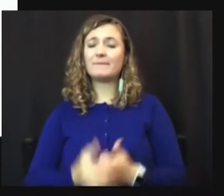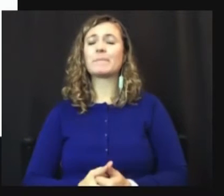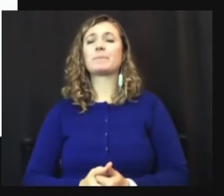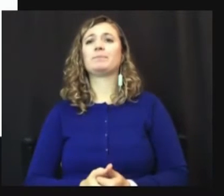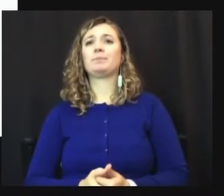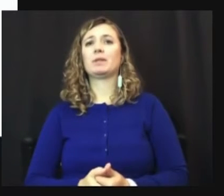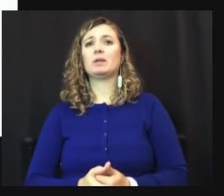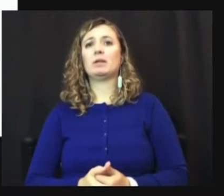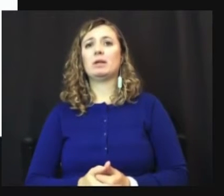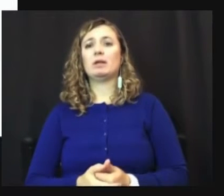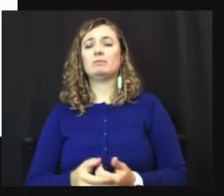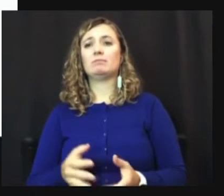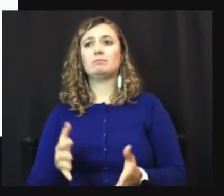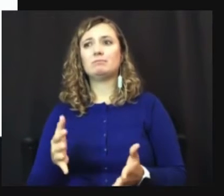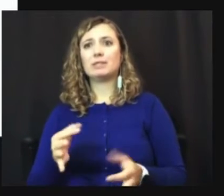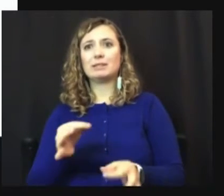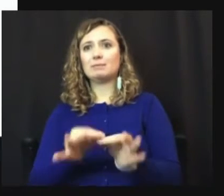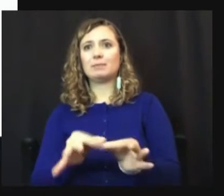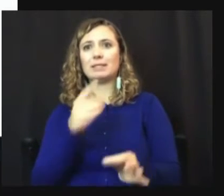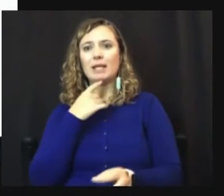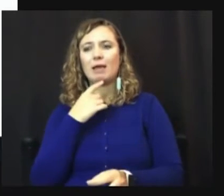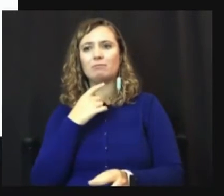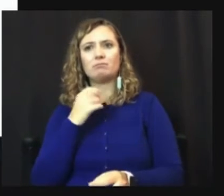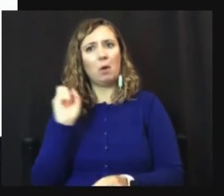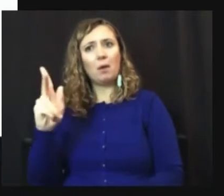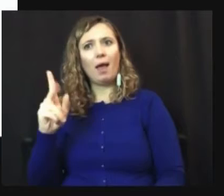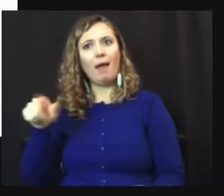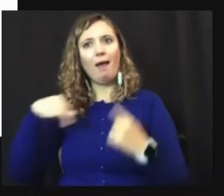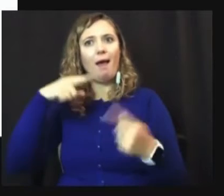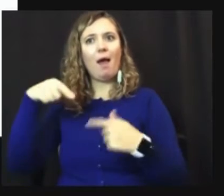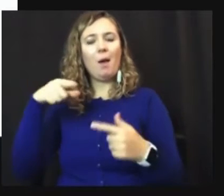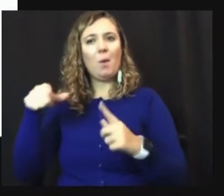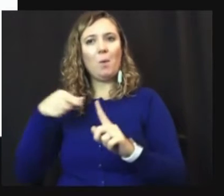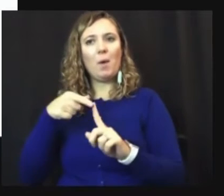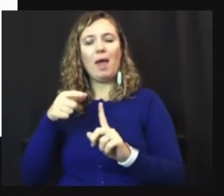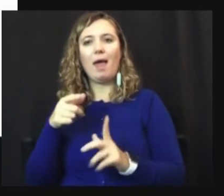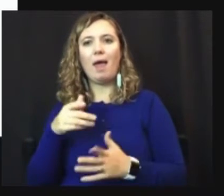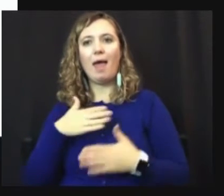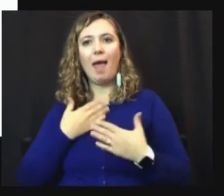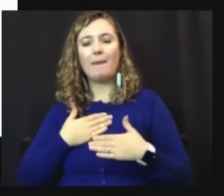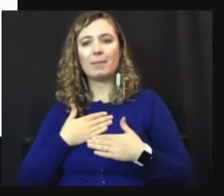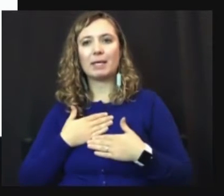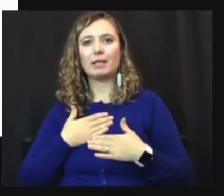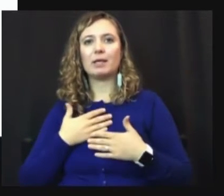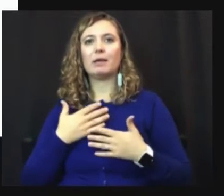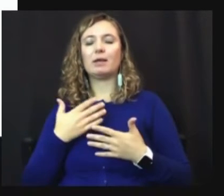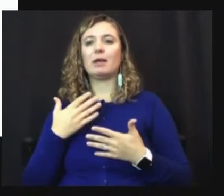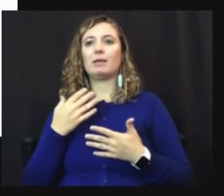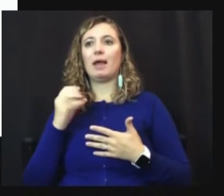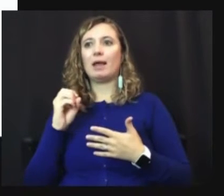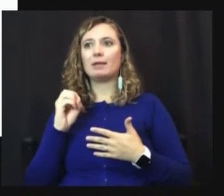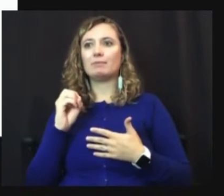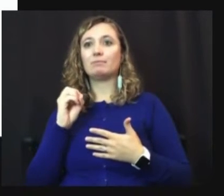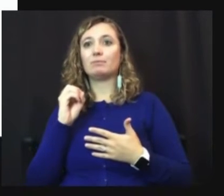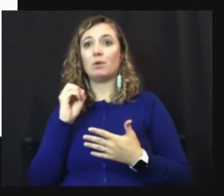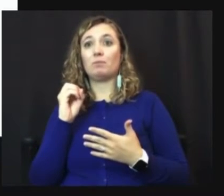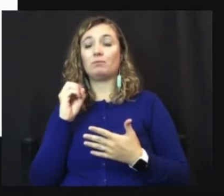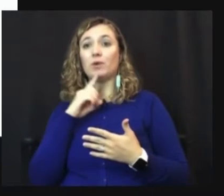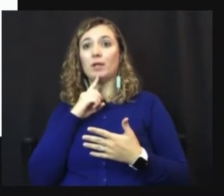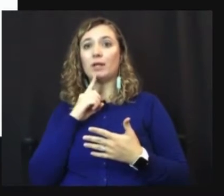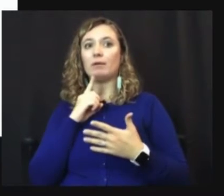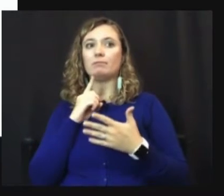okay to twirl when you're happy, to really begin the stepping stones of autistic acceptance and autistic